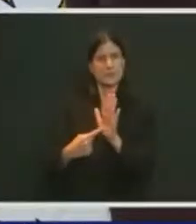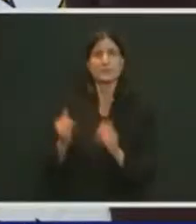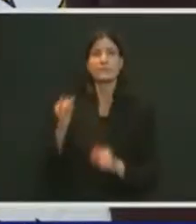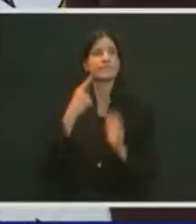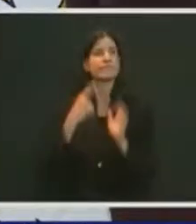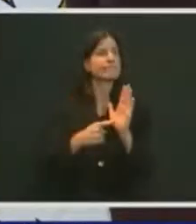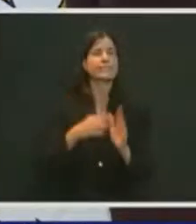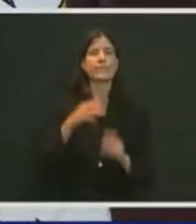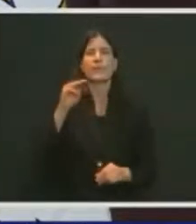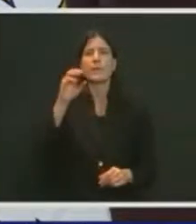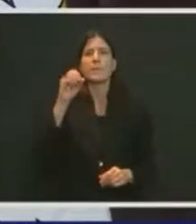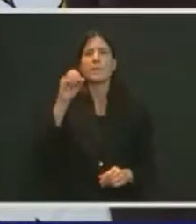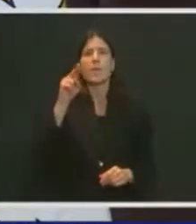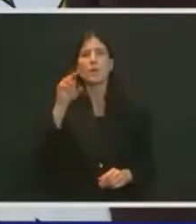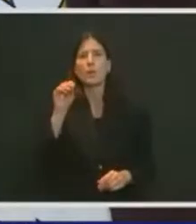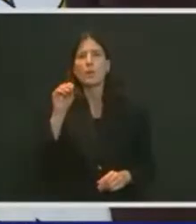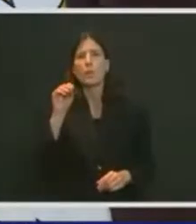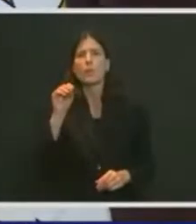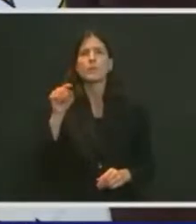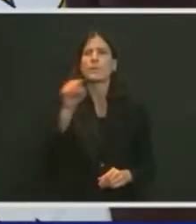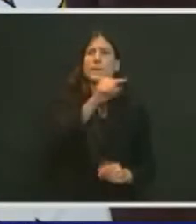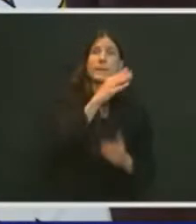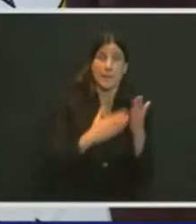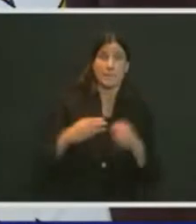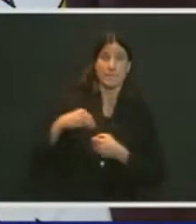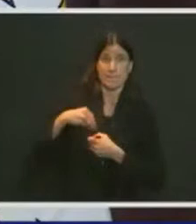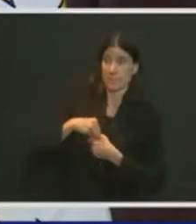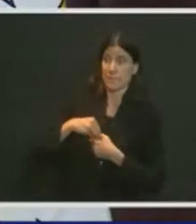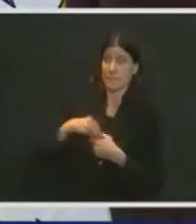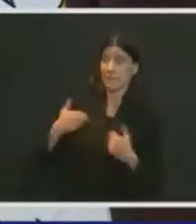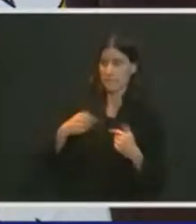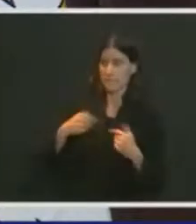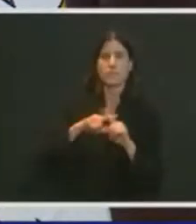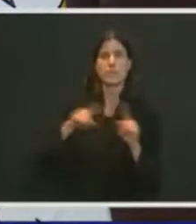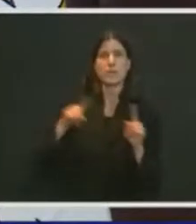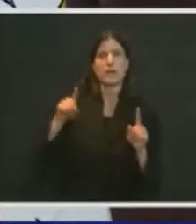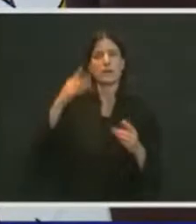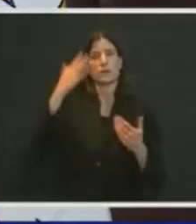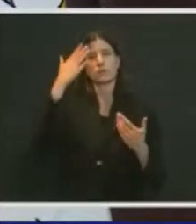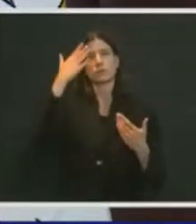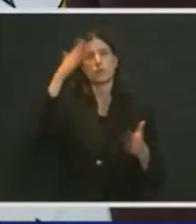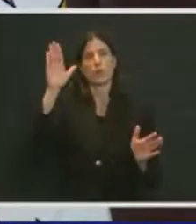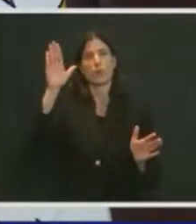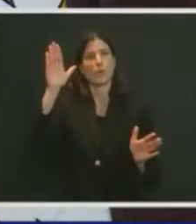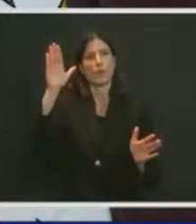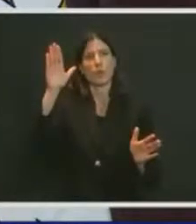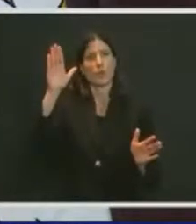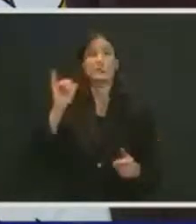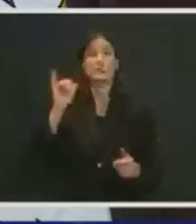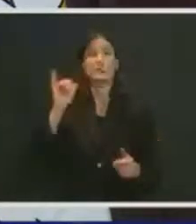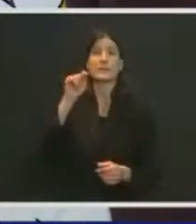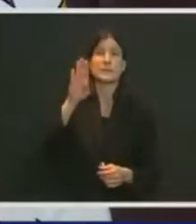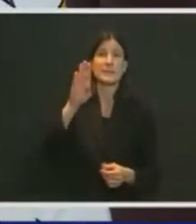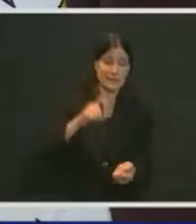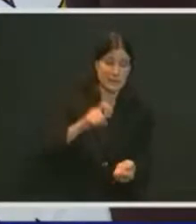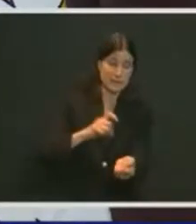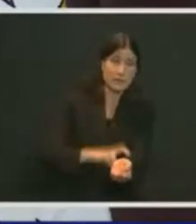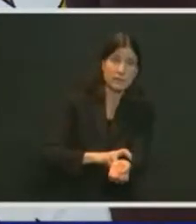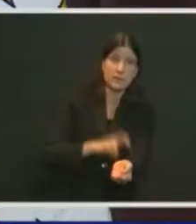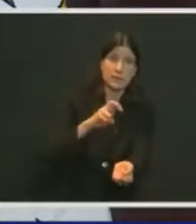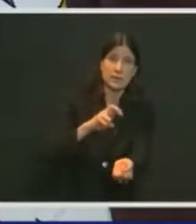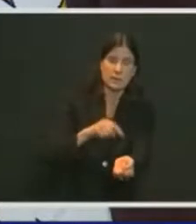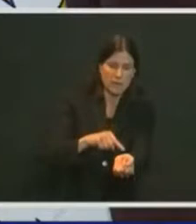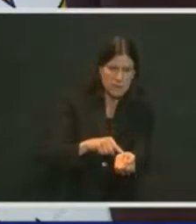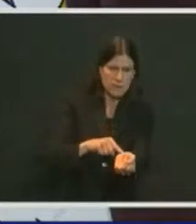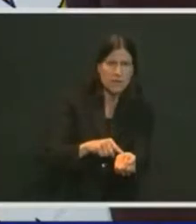mono, you're not actively sick with it. Also a TB test where you would still be, no longer have TB, but it would come up in your system.